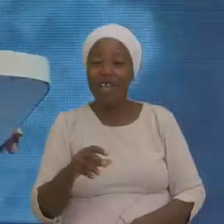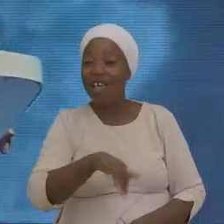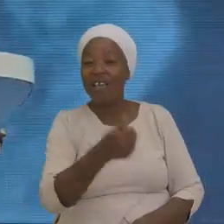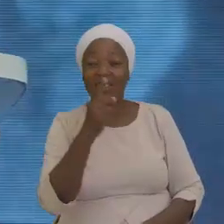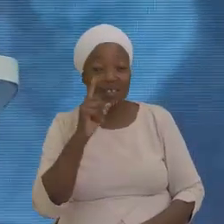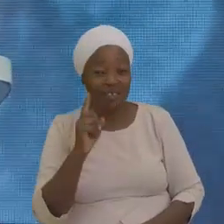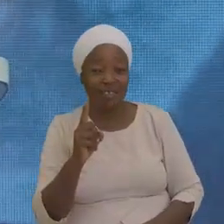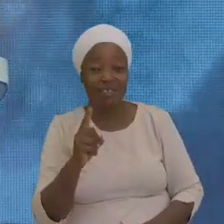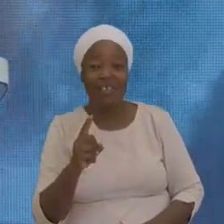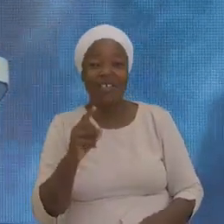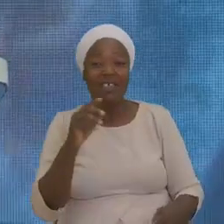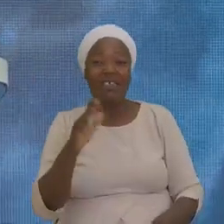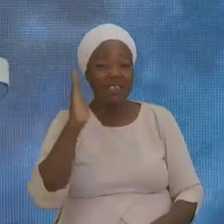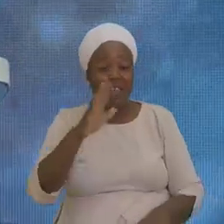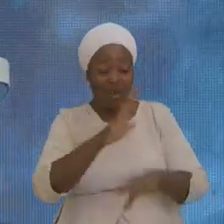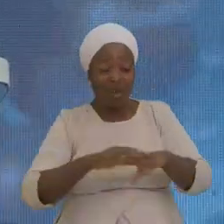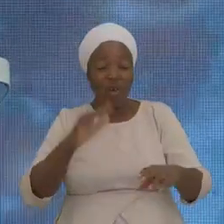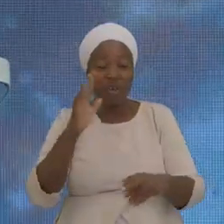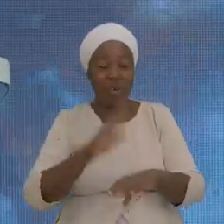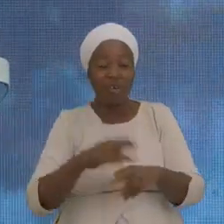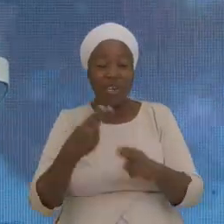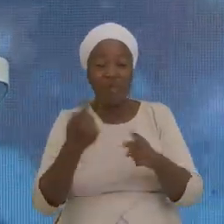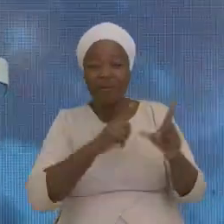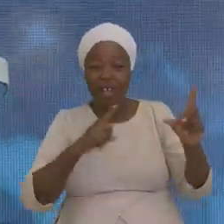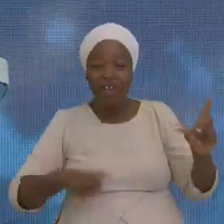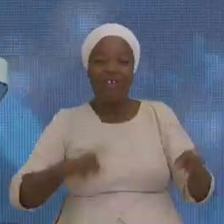Whosoever shall call on the name of the Lord